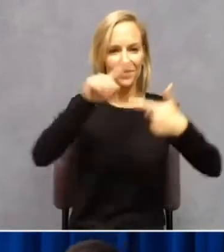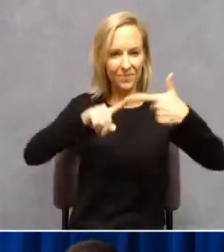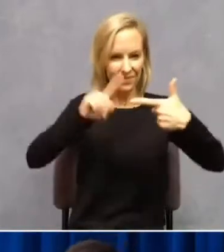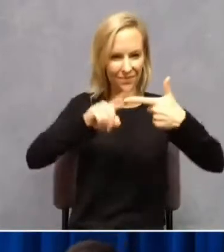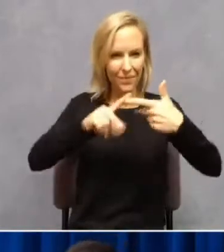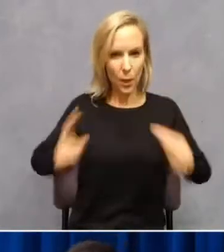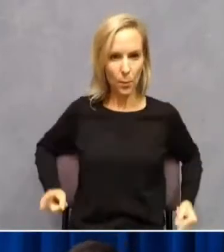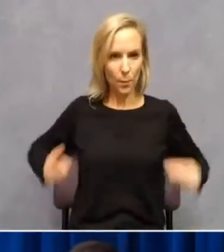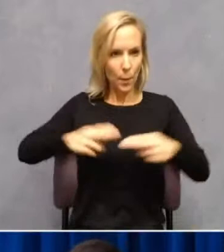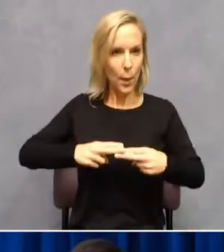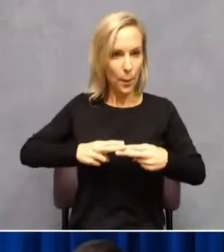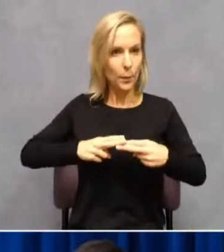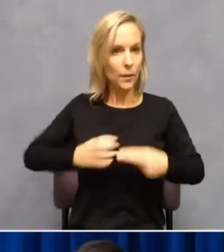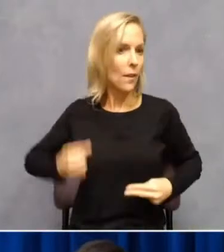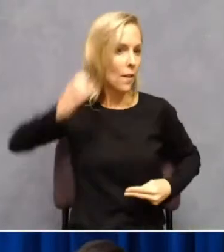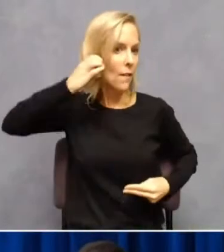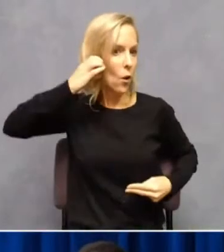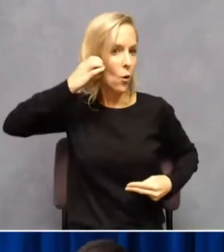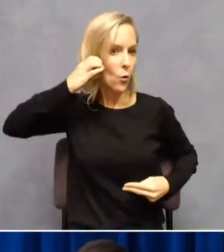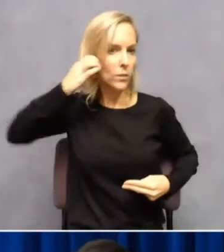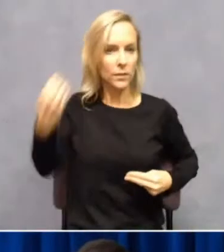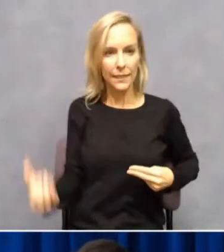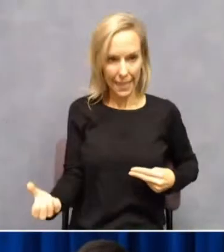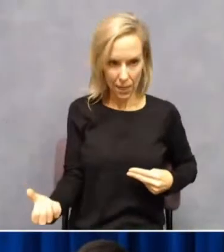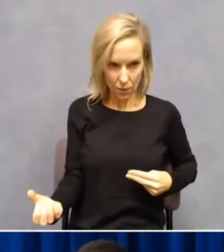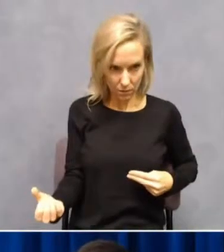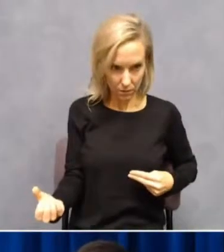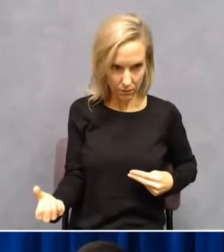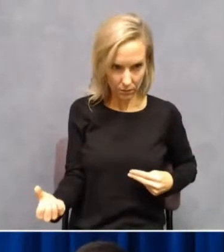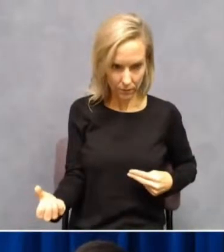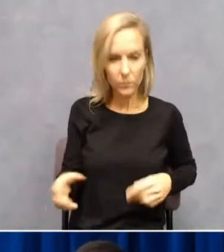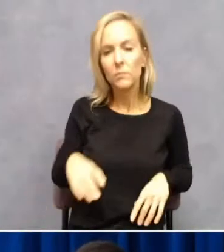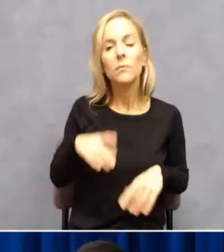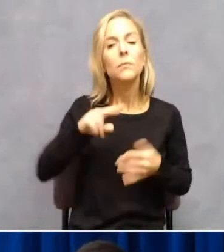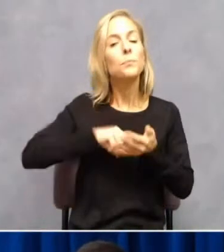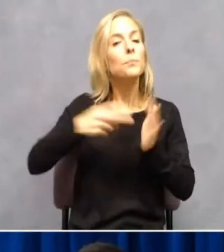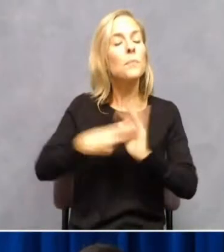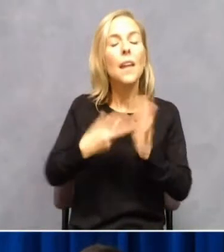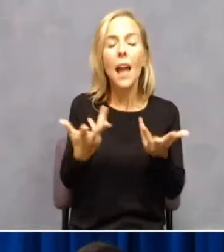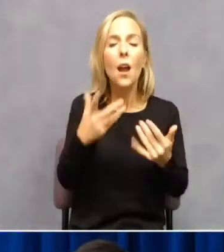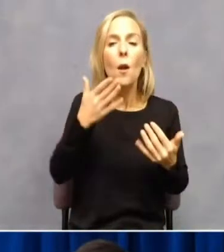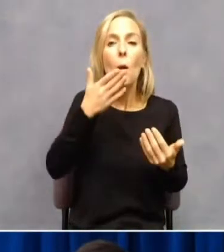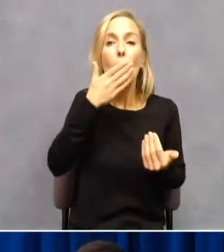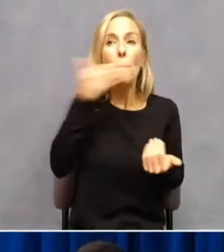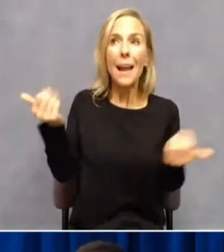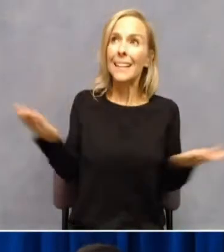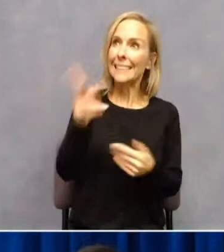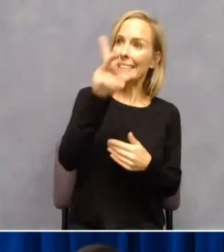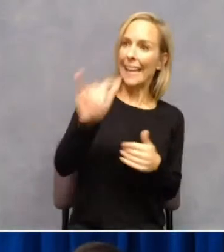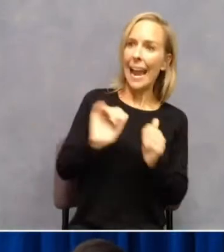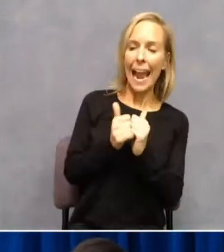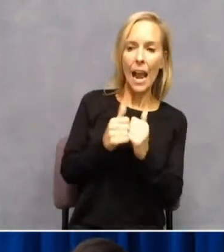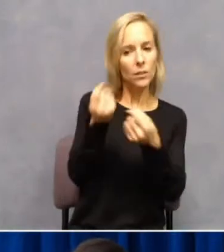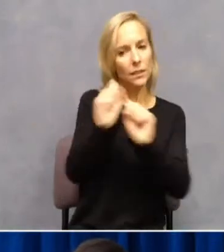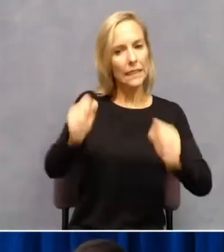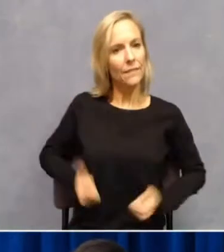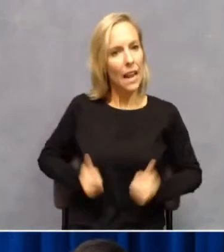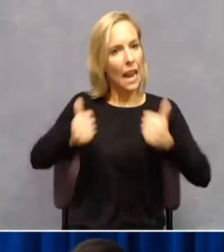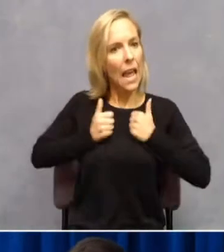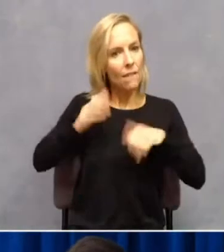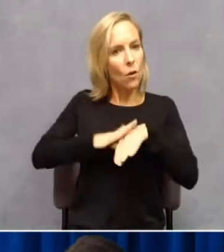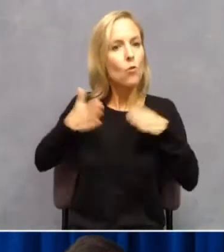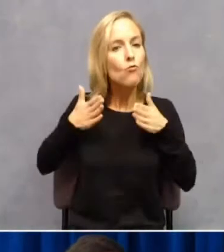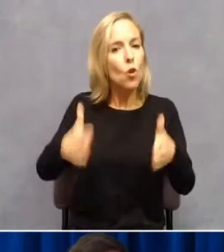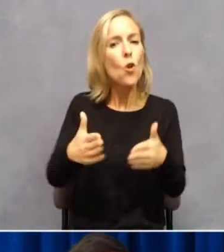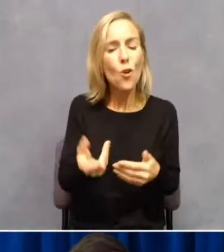Safety Campaign. One of the ways to make a better Kentucky is saving lives on our roadways. And two ways we can save lives